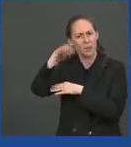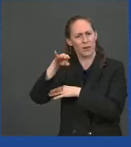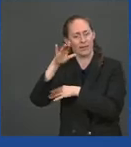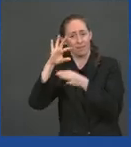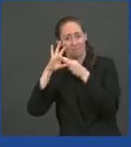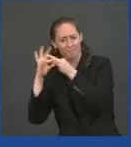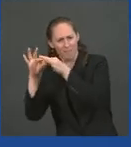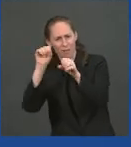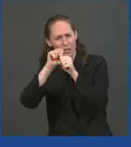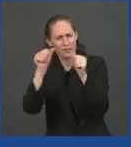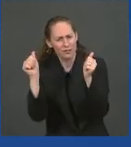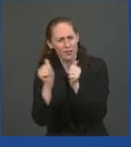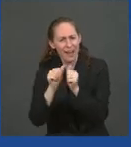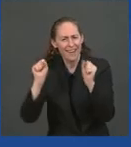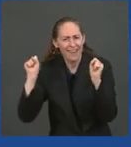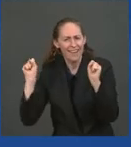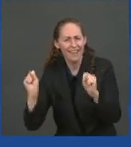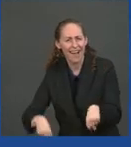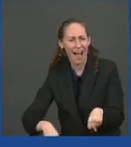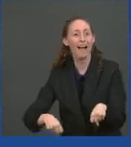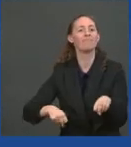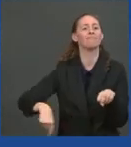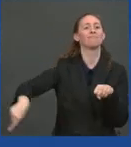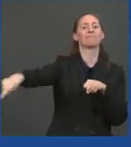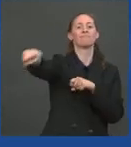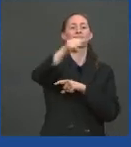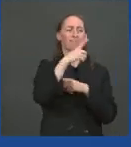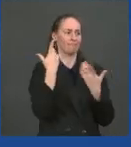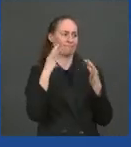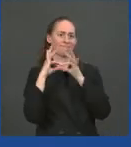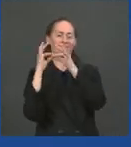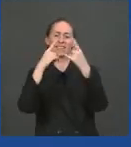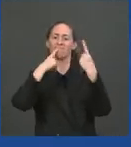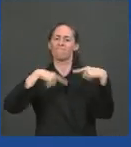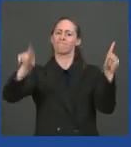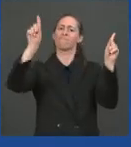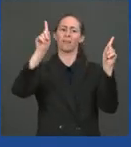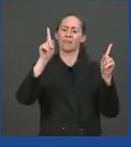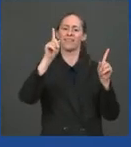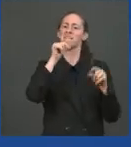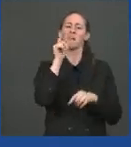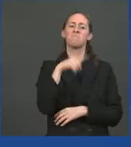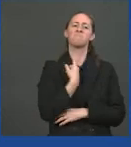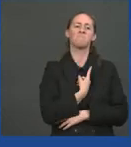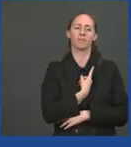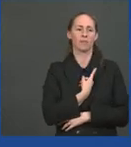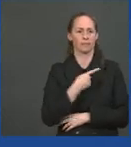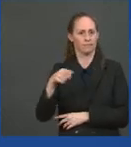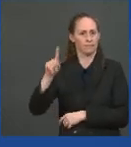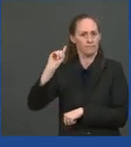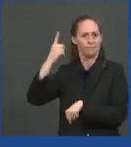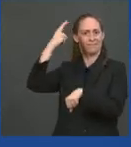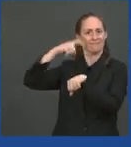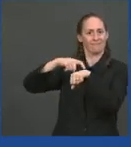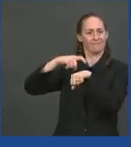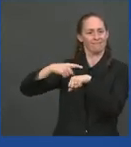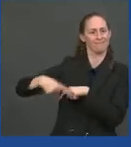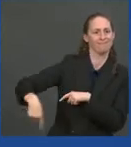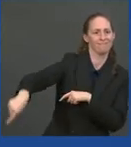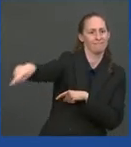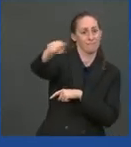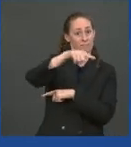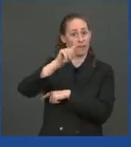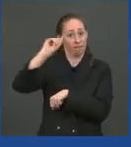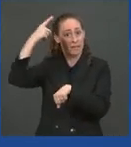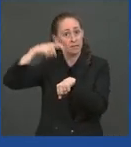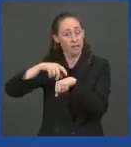than ourselves. The first time NBA championship team visited the White House was in 1963, when President